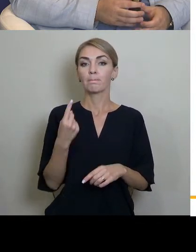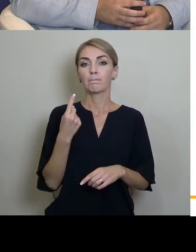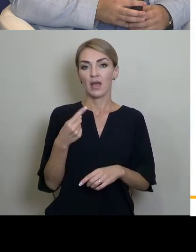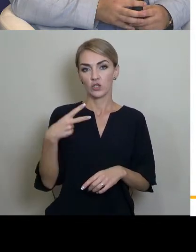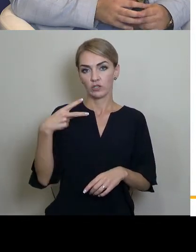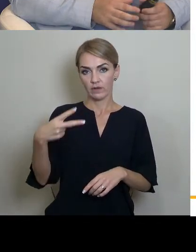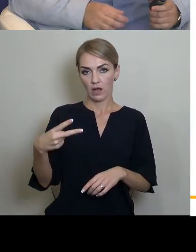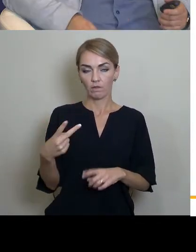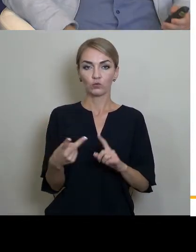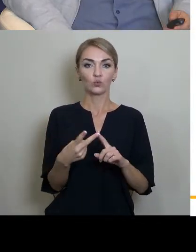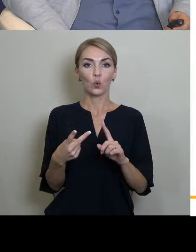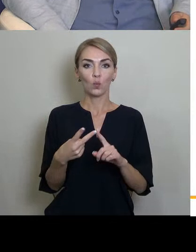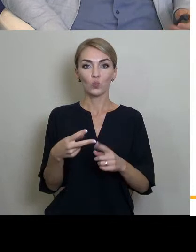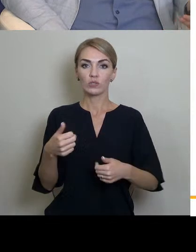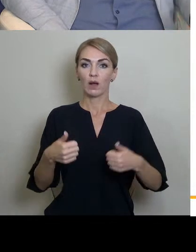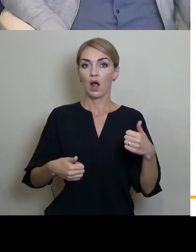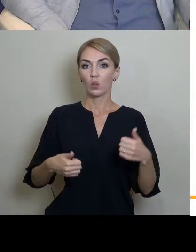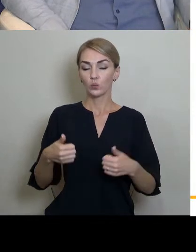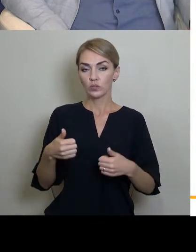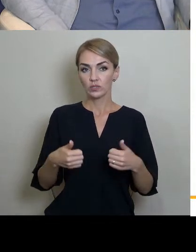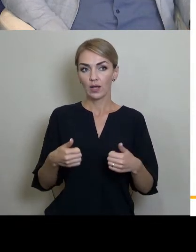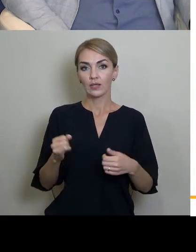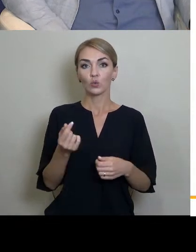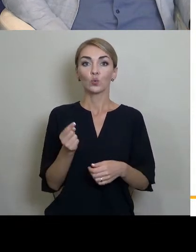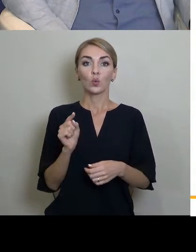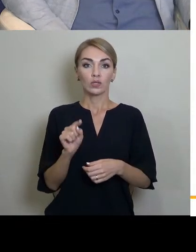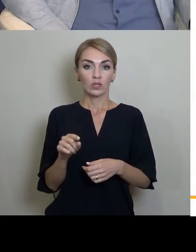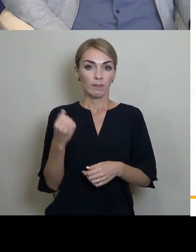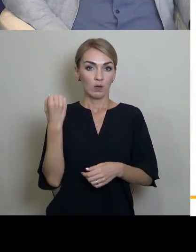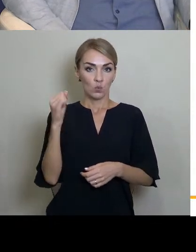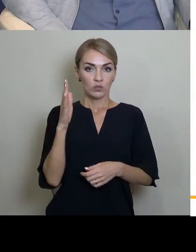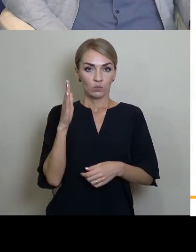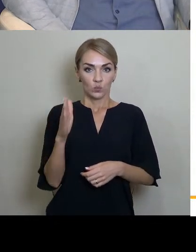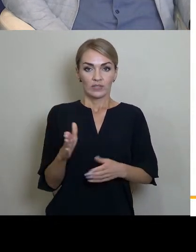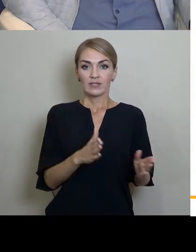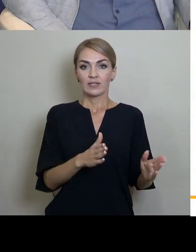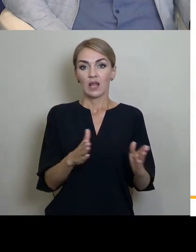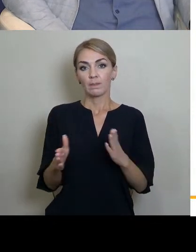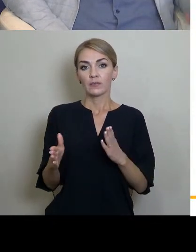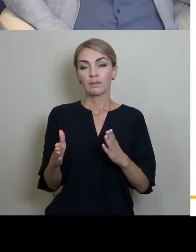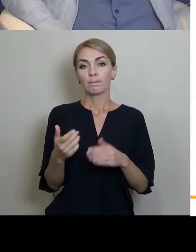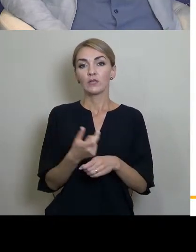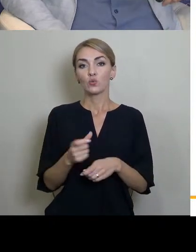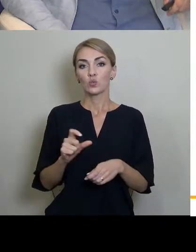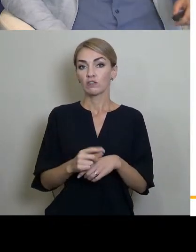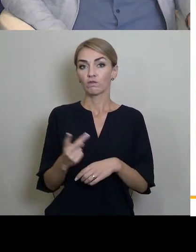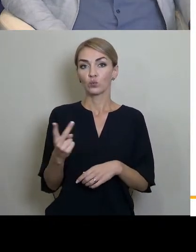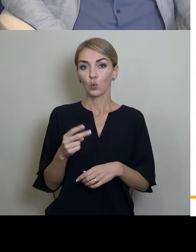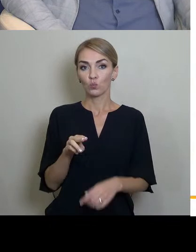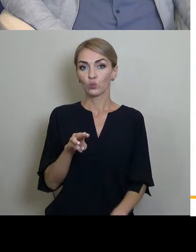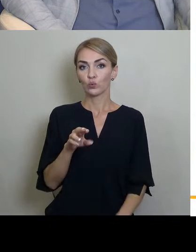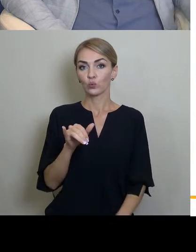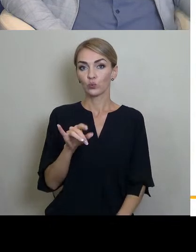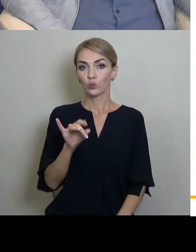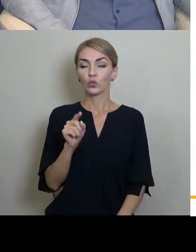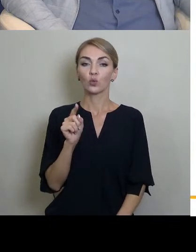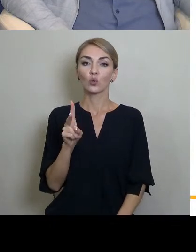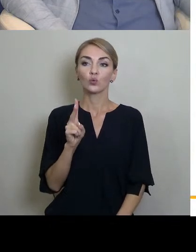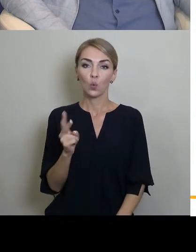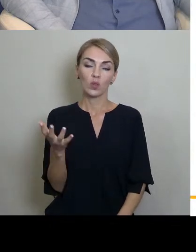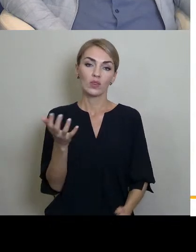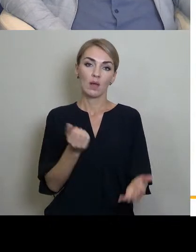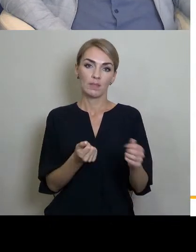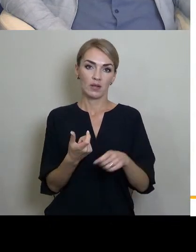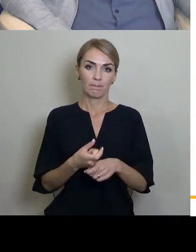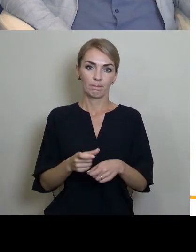others win, and then they go for the second round, and the winner under this system of